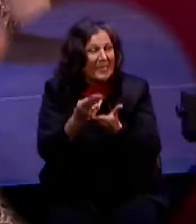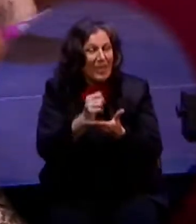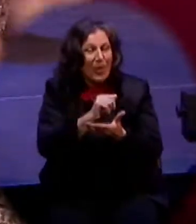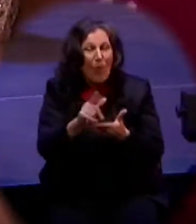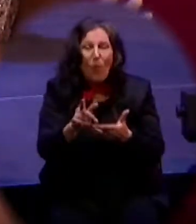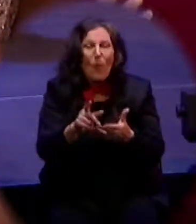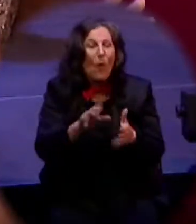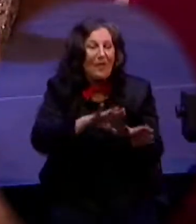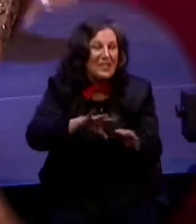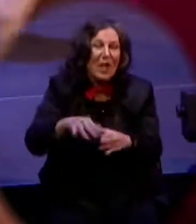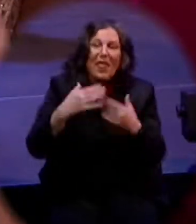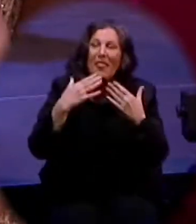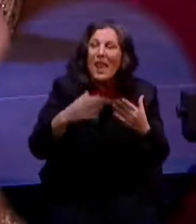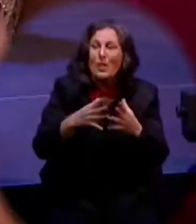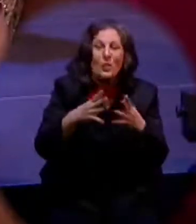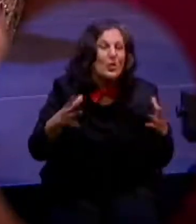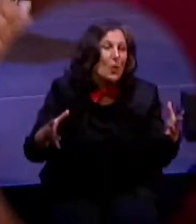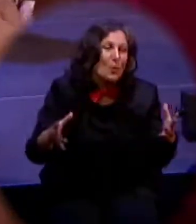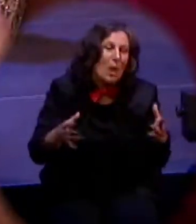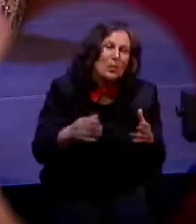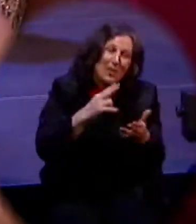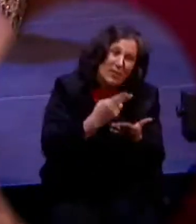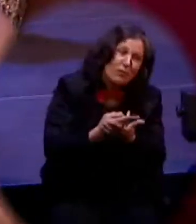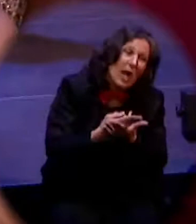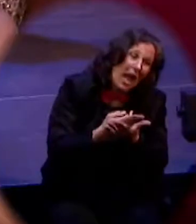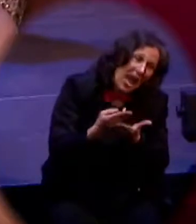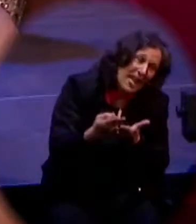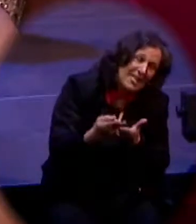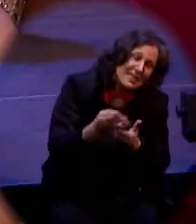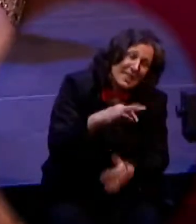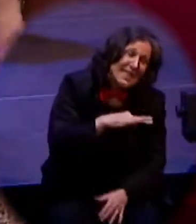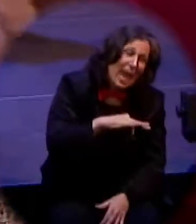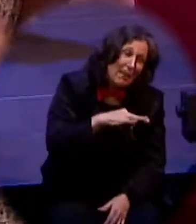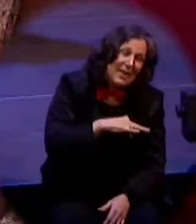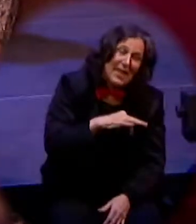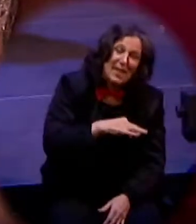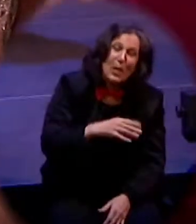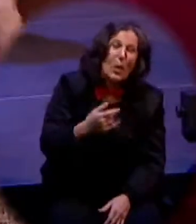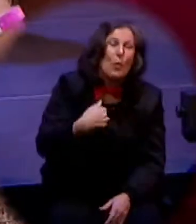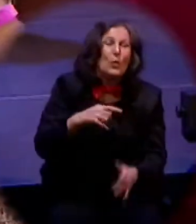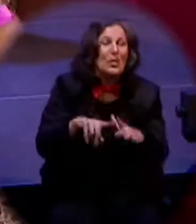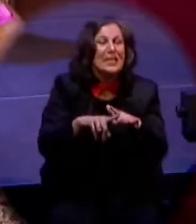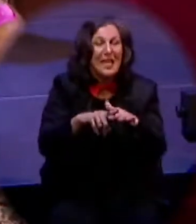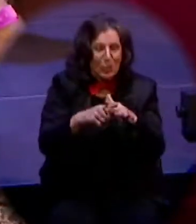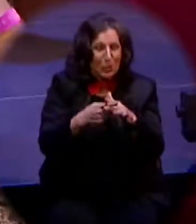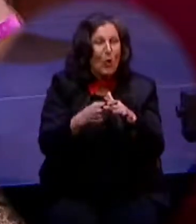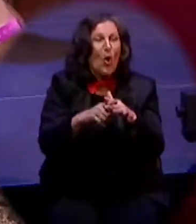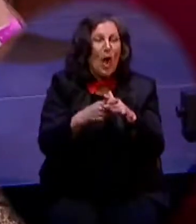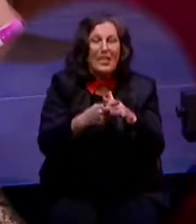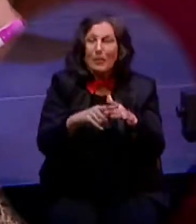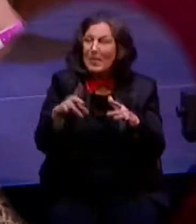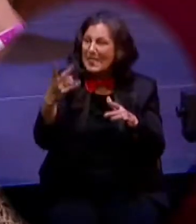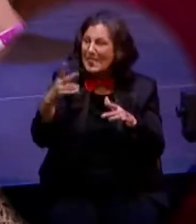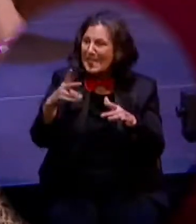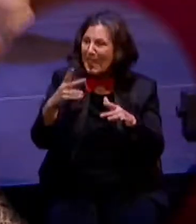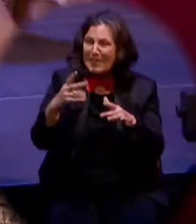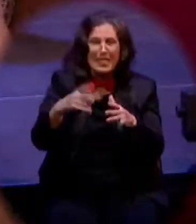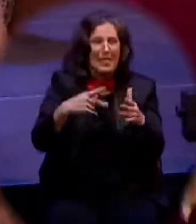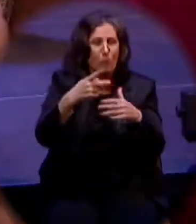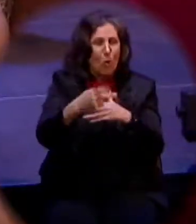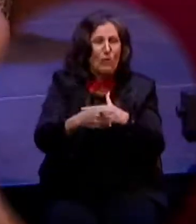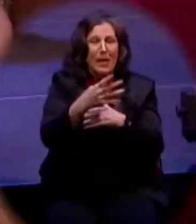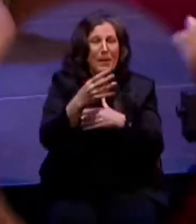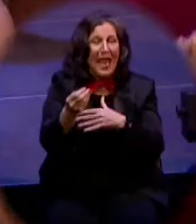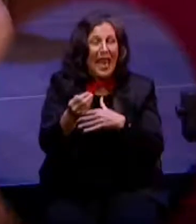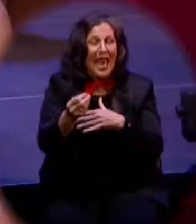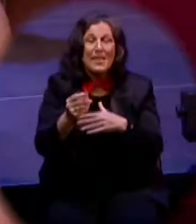all jokes aside, thank you guys so much for like honestly nominating us. We just got started on our 17th episode. 17th